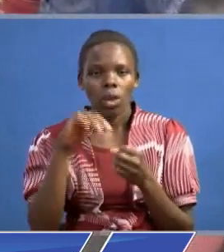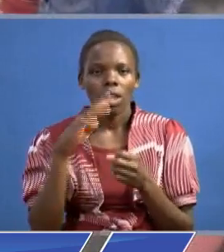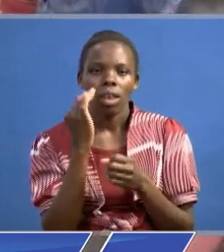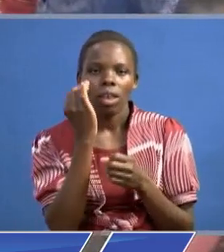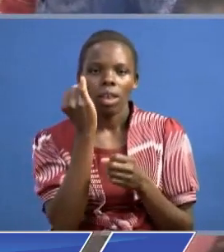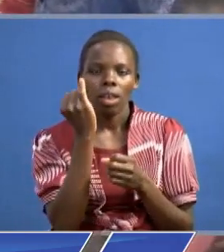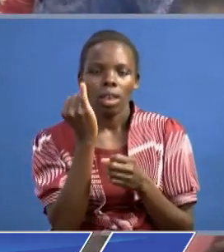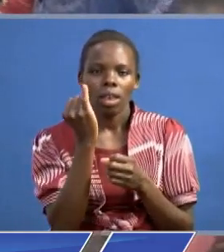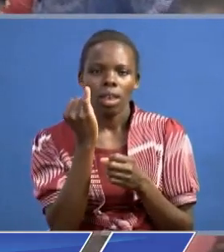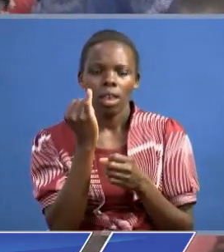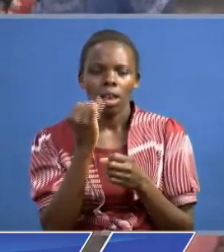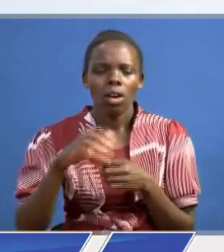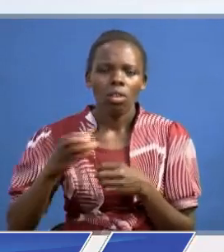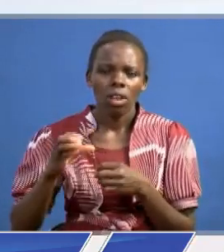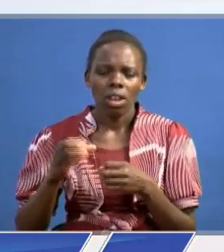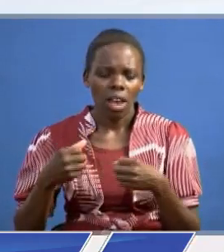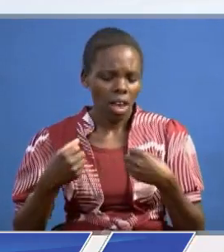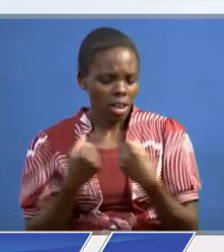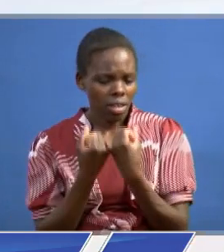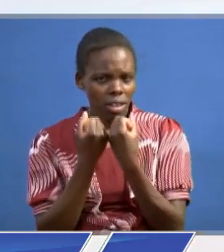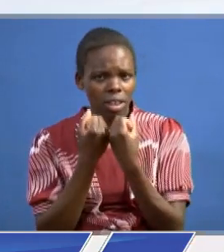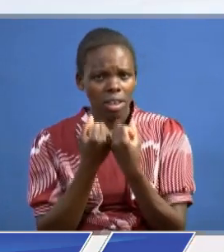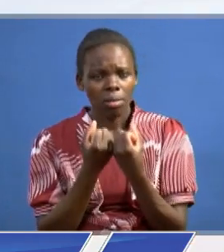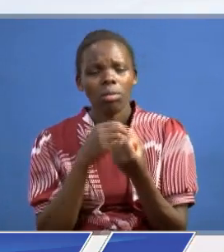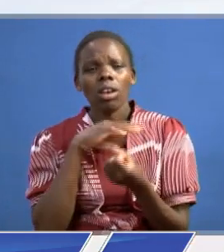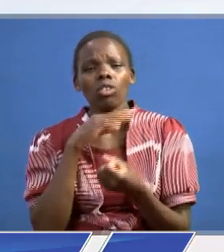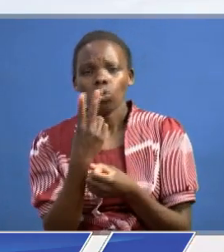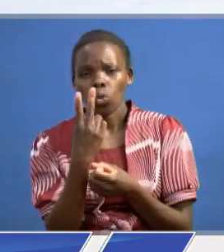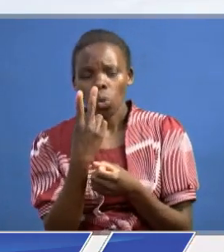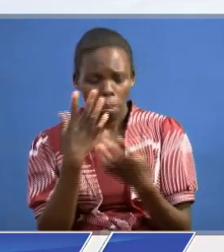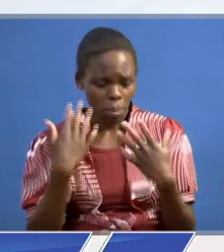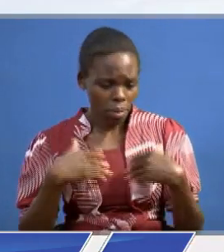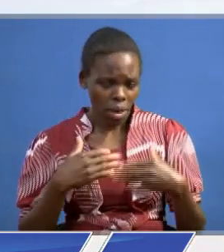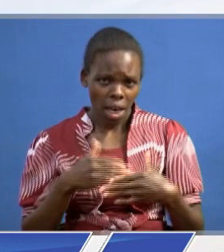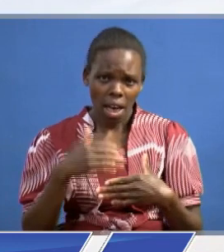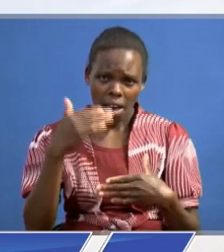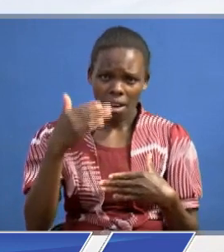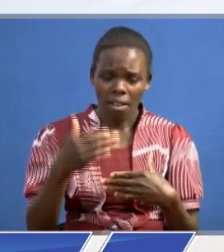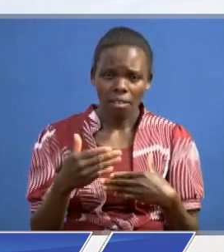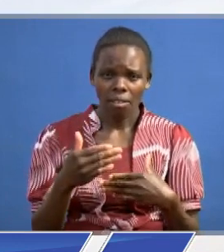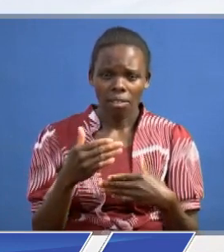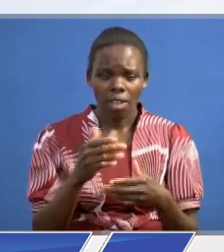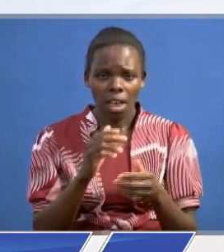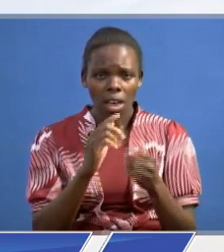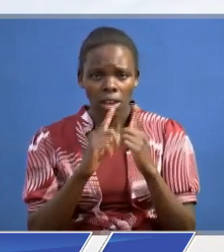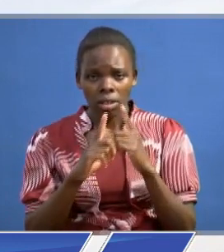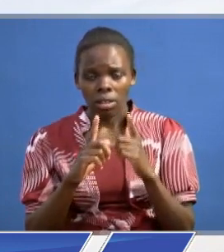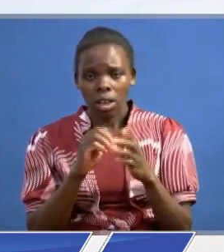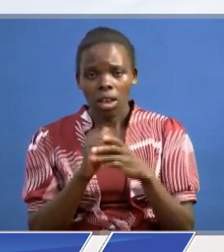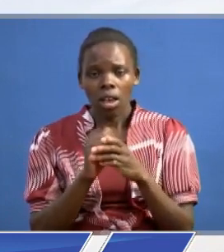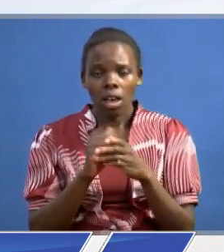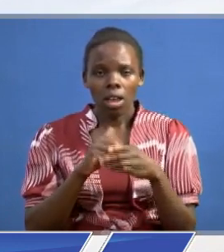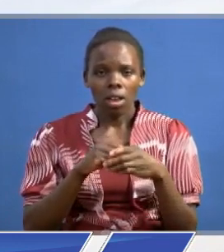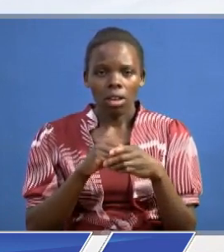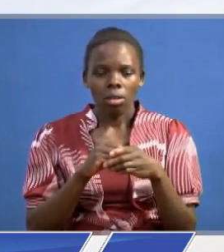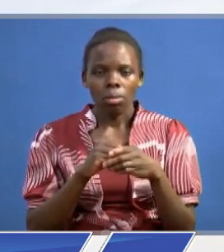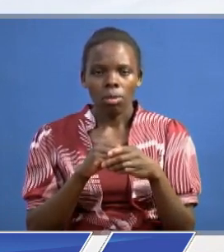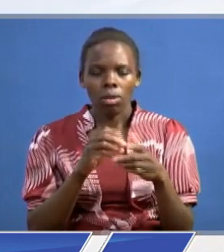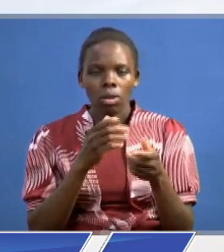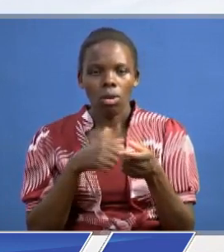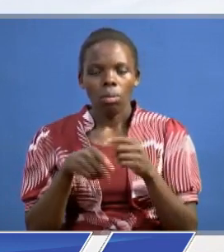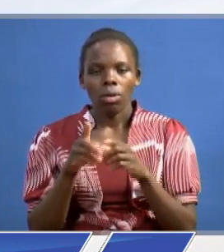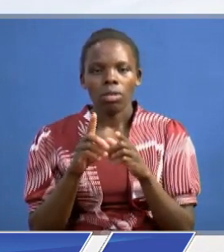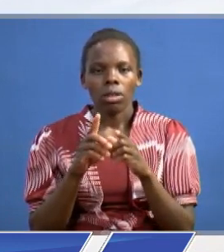yet another accident claimed lives of 2 people after a Nissan and a minibus, which were headed in opposite directions,